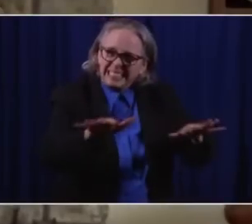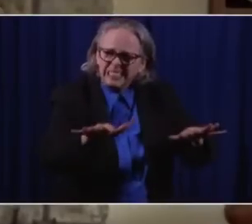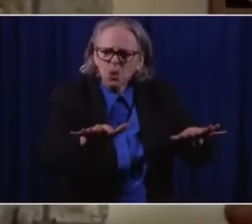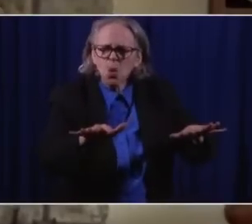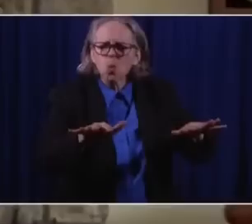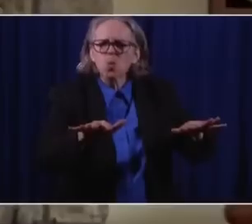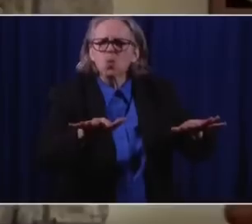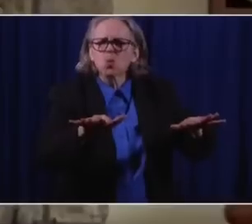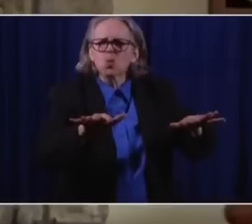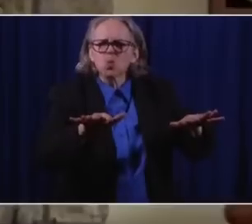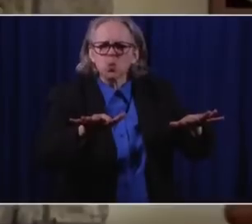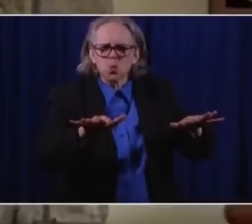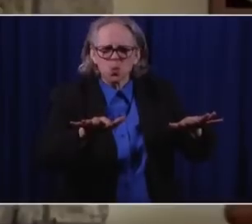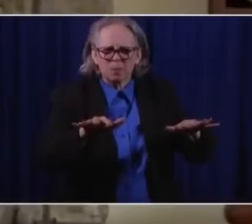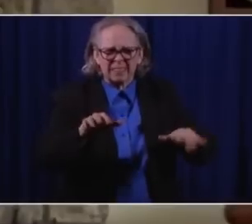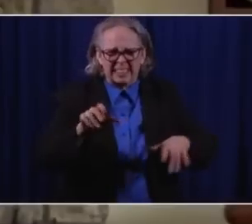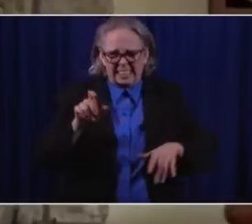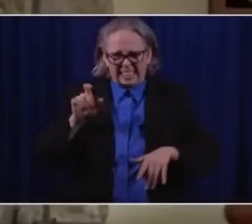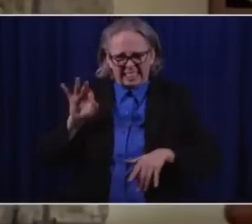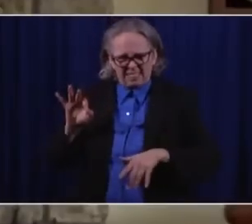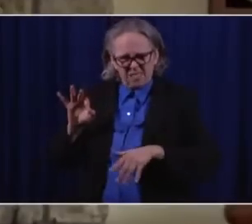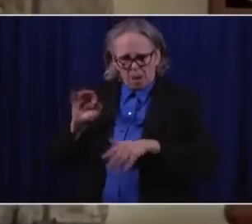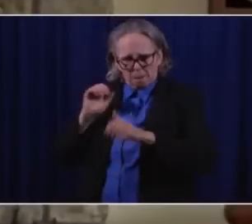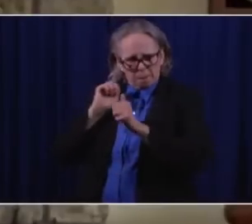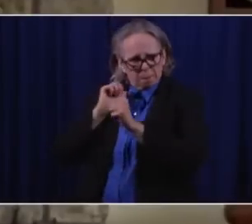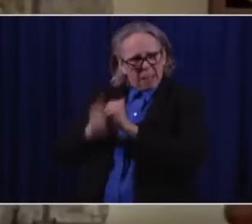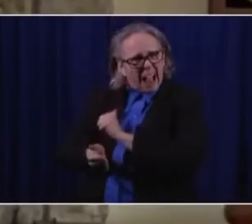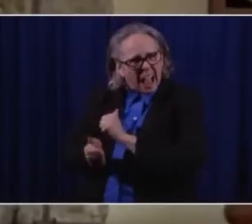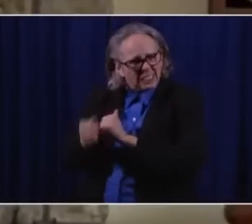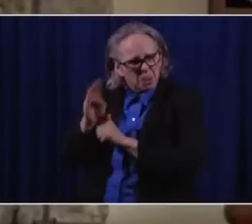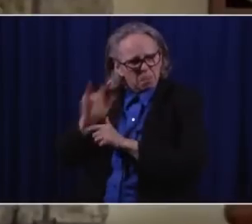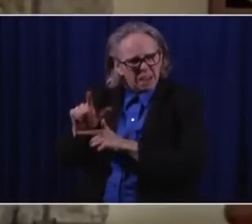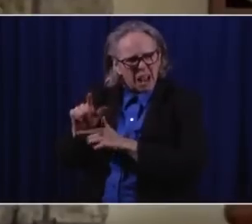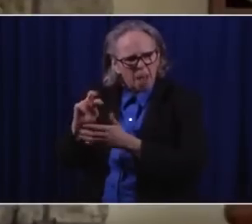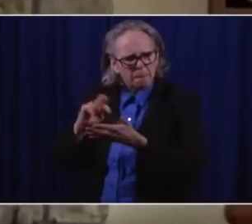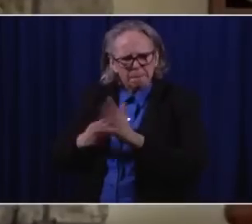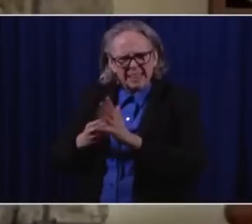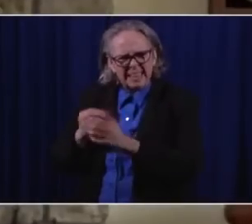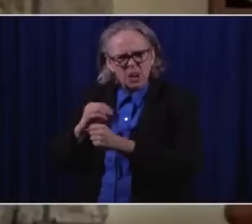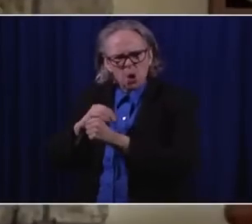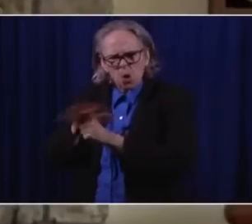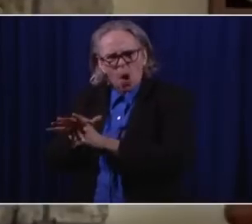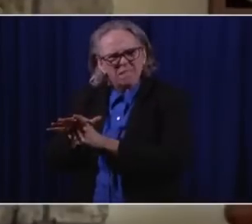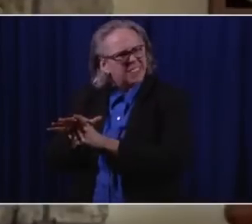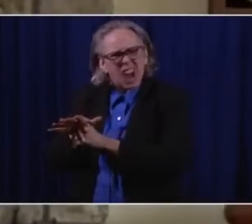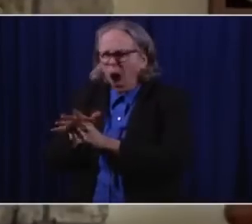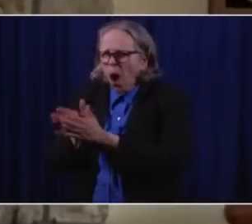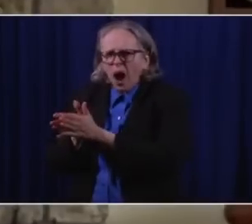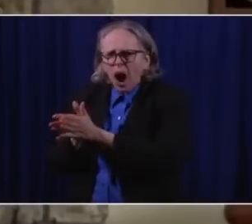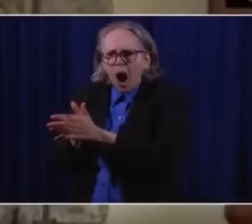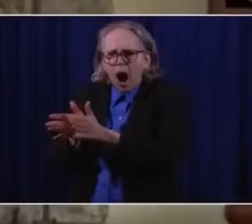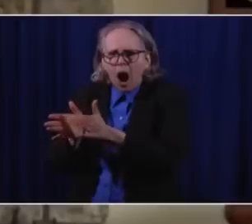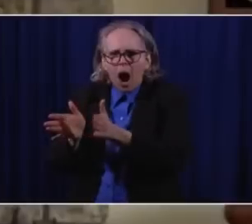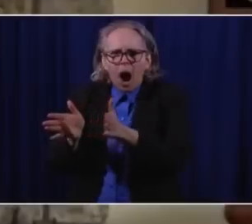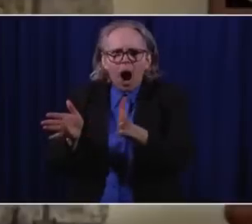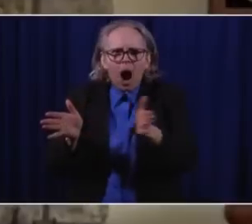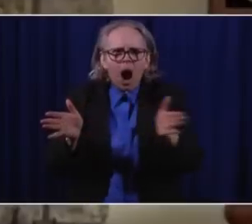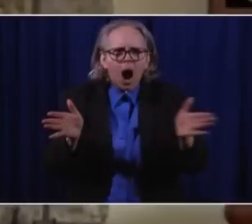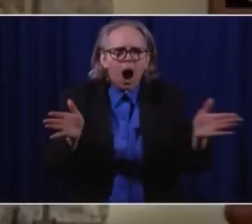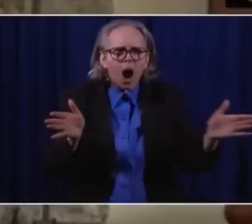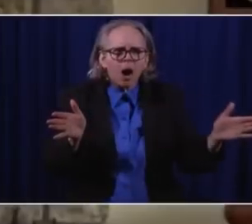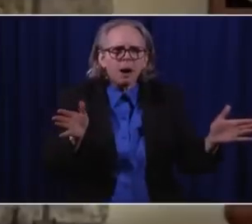for today, not just for this governor, but for someone else in other times and other circumstances.